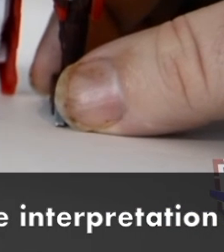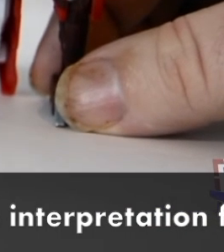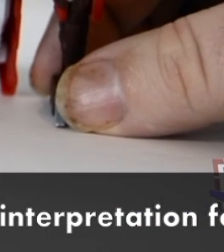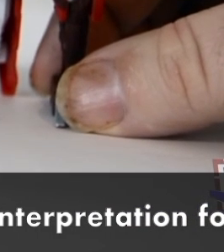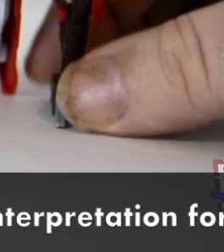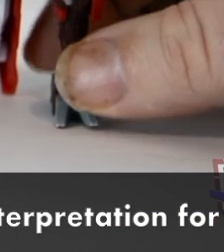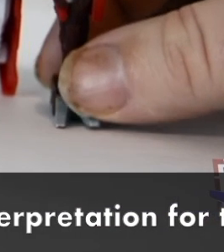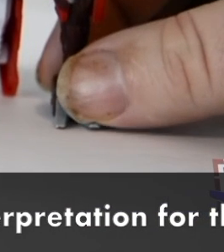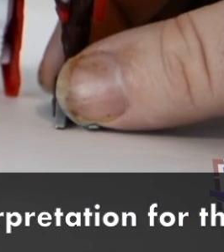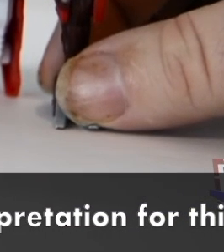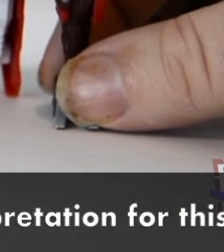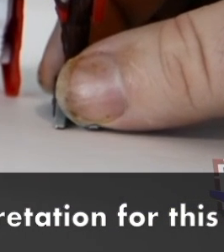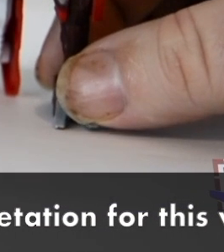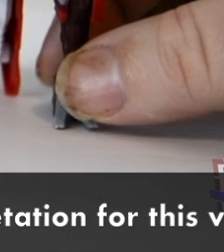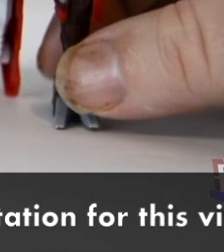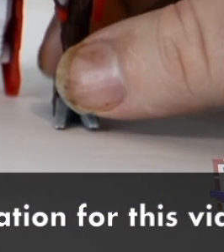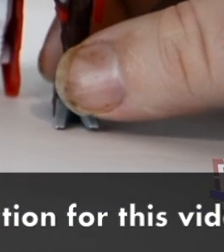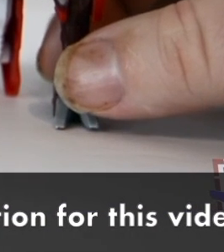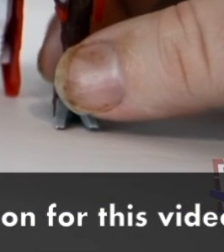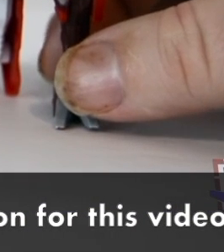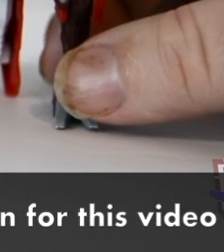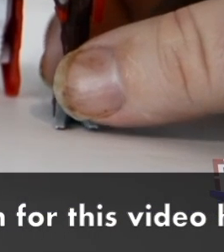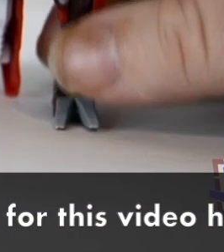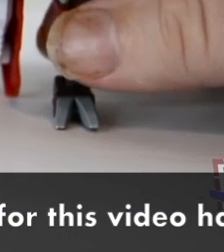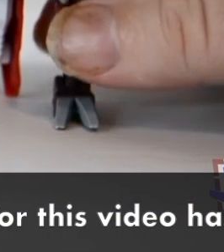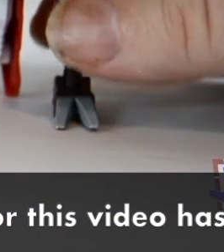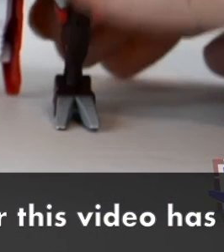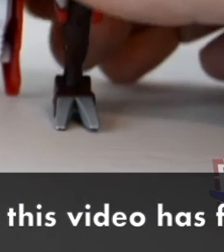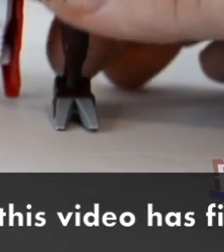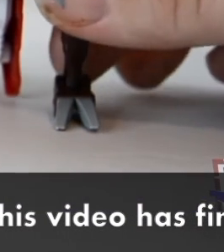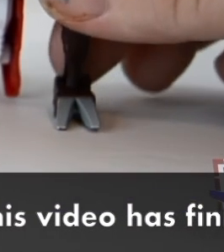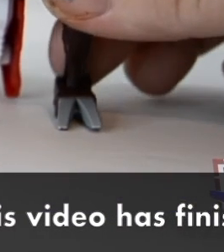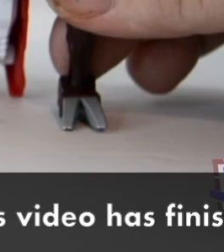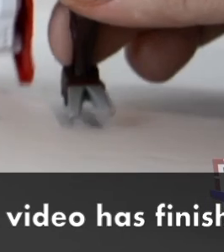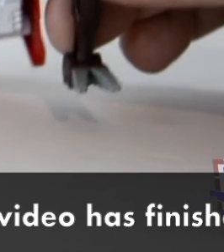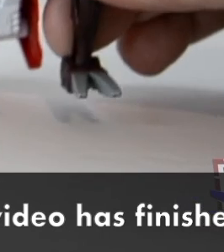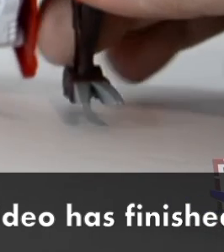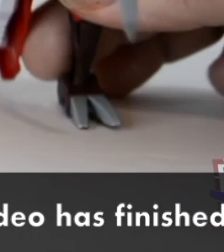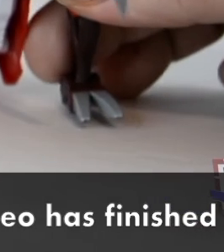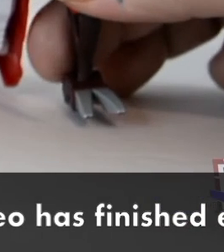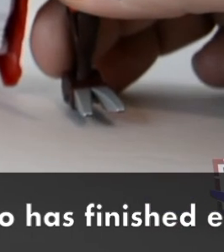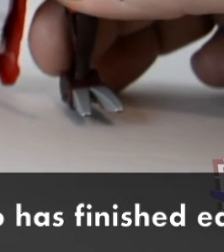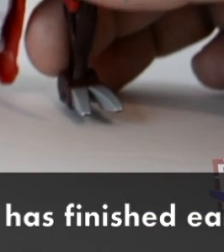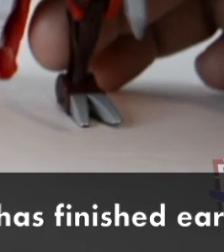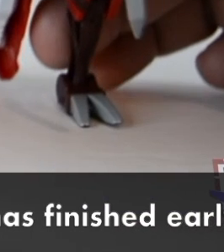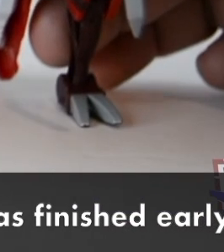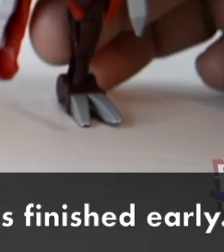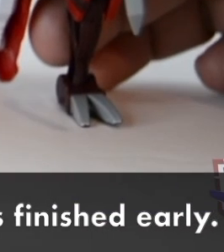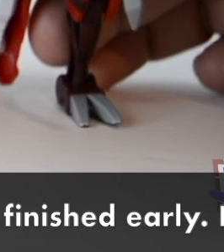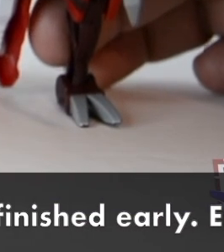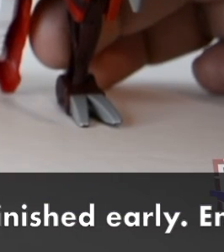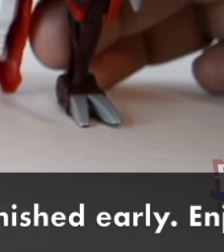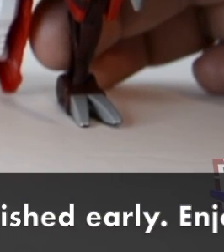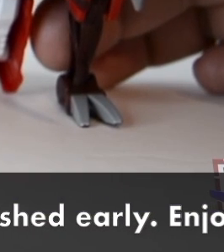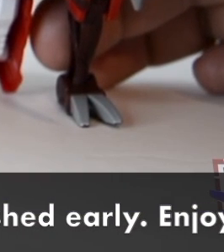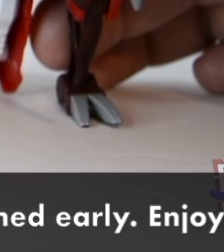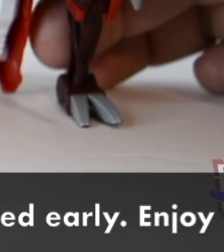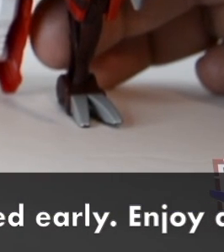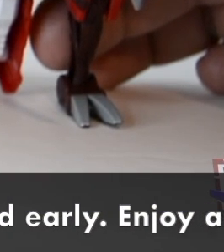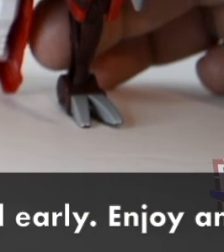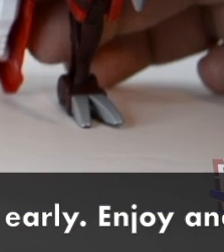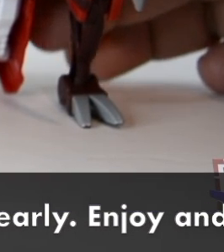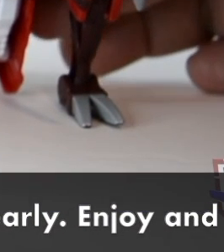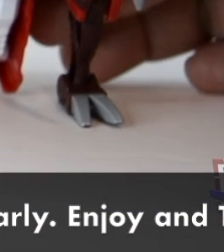absolutely love the look and the feel of this guy. Now, when it comes to the plastic feel, I think he feels